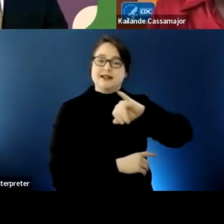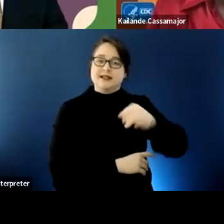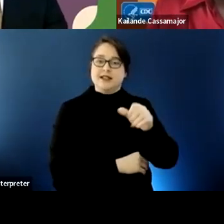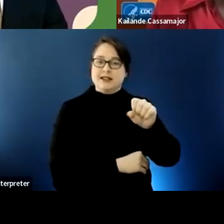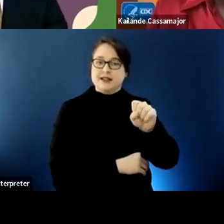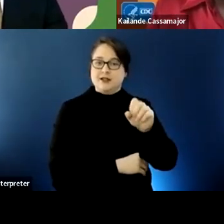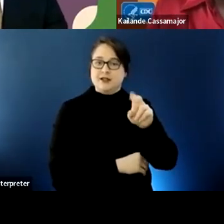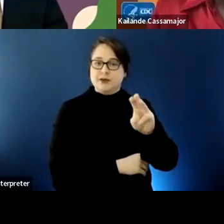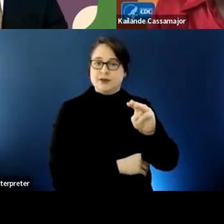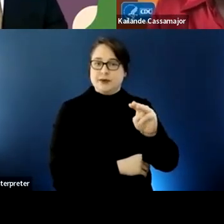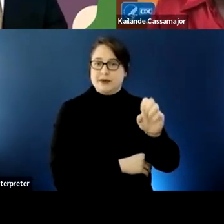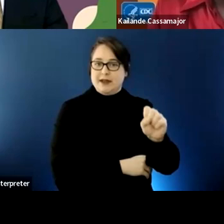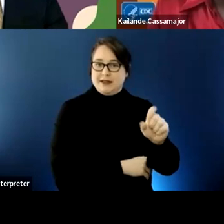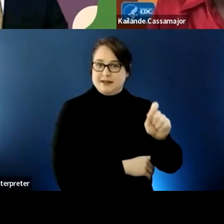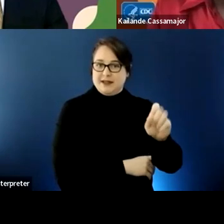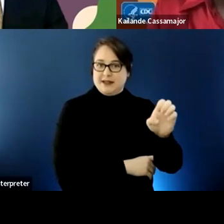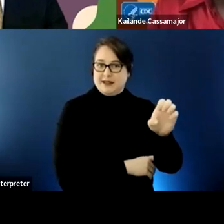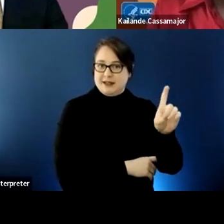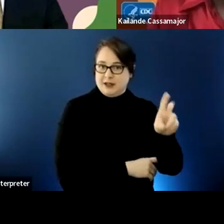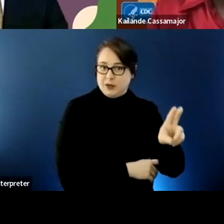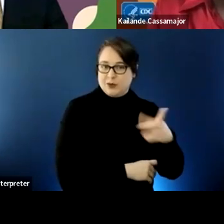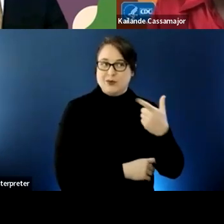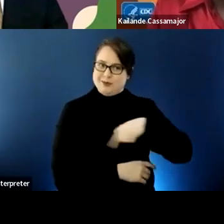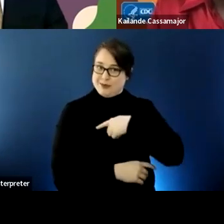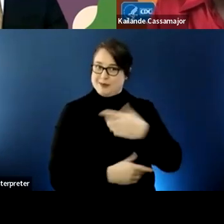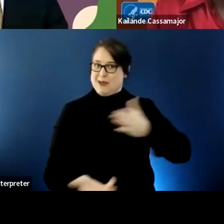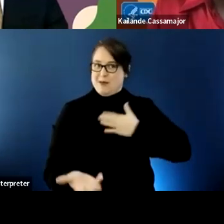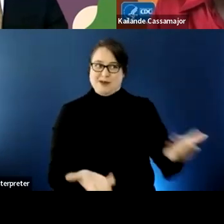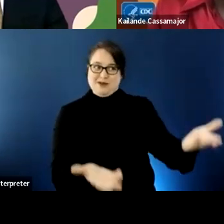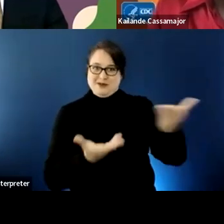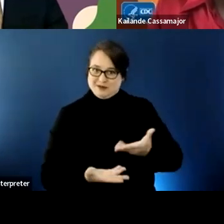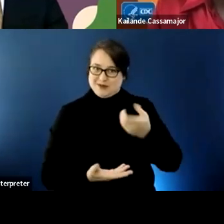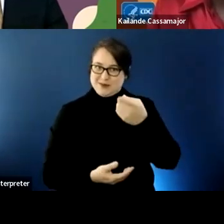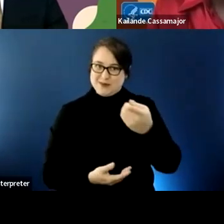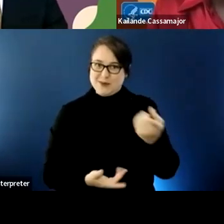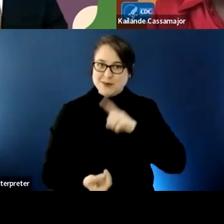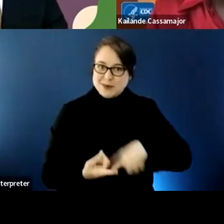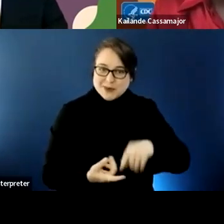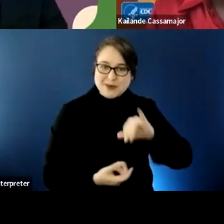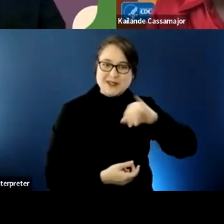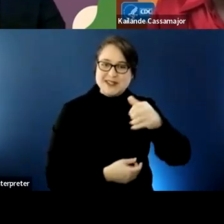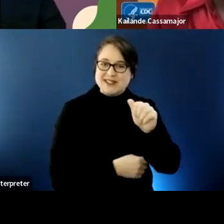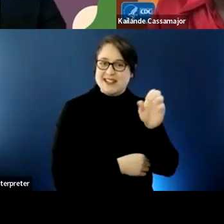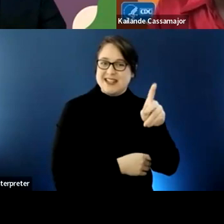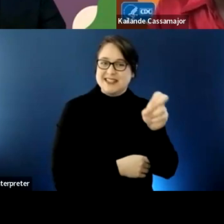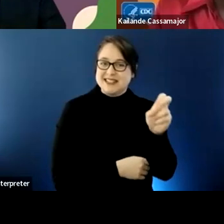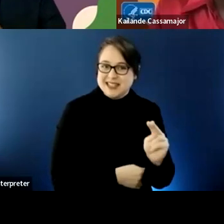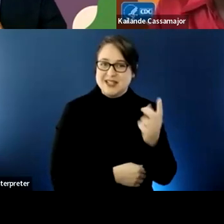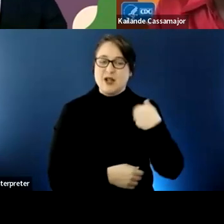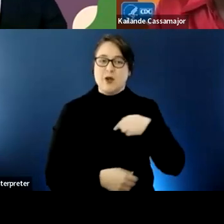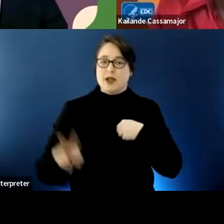www.jsums.edu. We'll be glad to have you in Jackson. Deion Sanders will be glad to have you in Jackson. We are 2-0 right now.